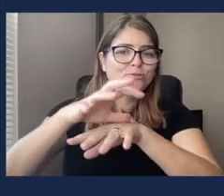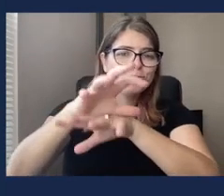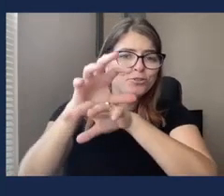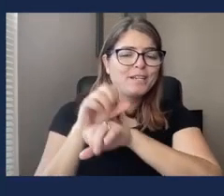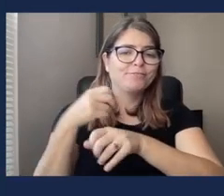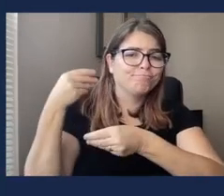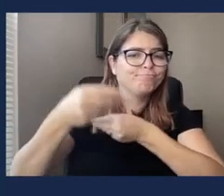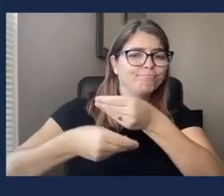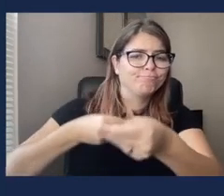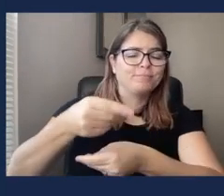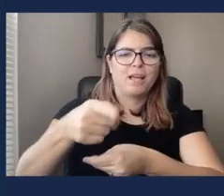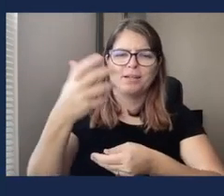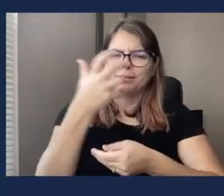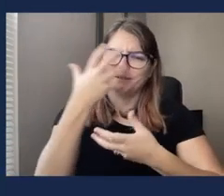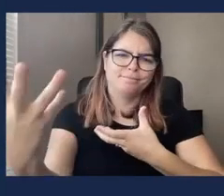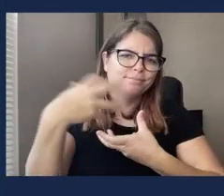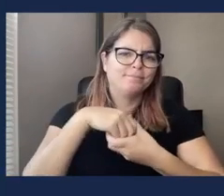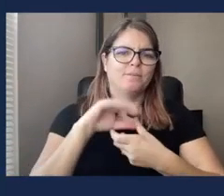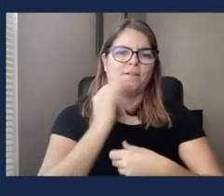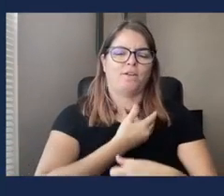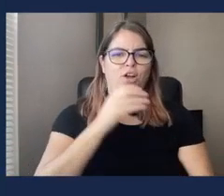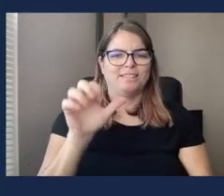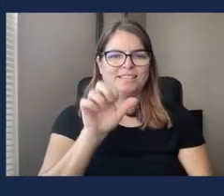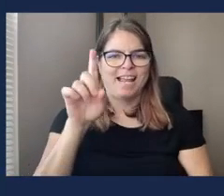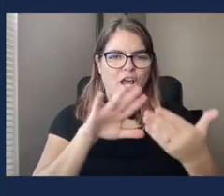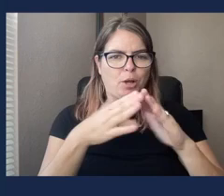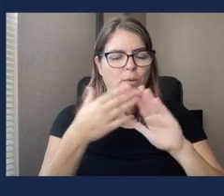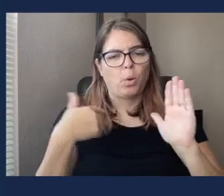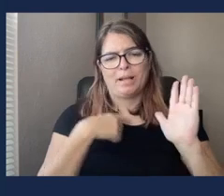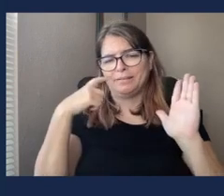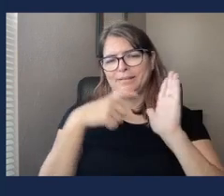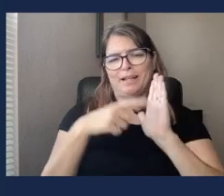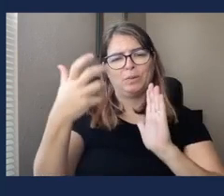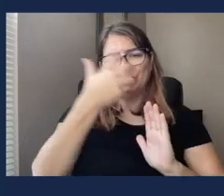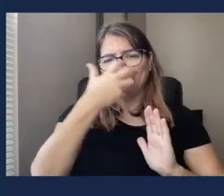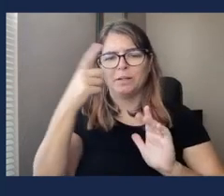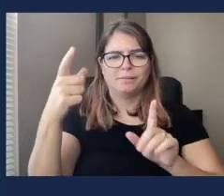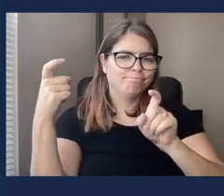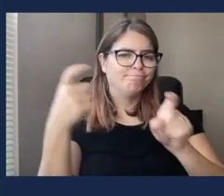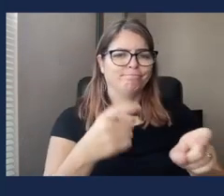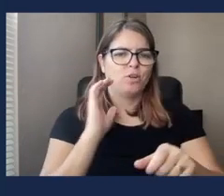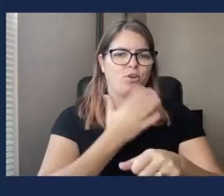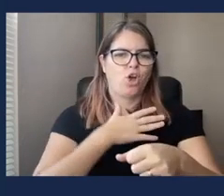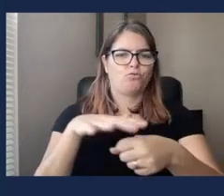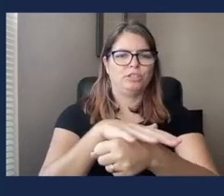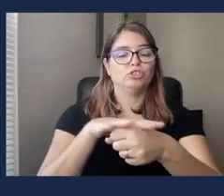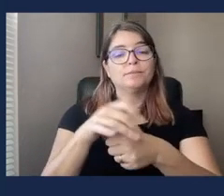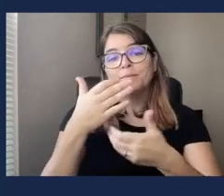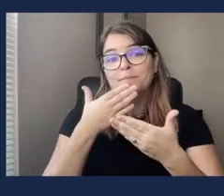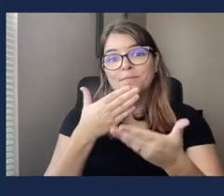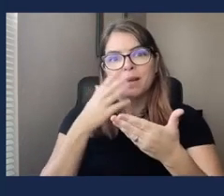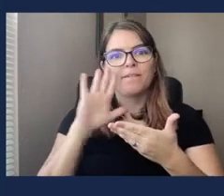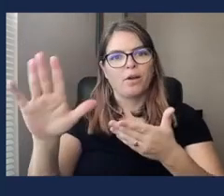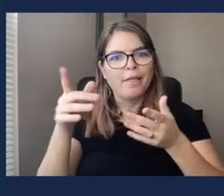as vital members of the San Diego community. We acknowledge their tremendous contributions to our region and thank them for their stewardship.